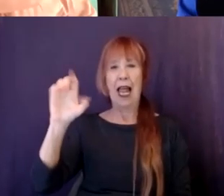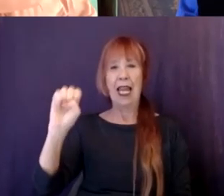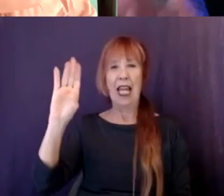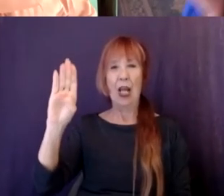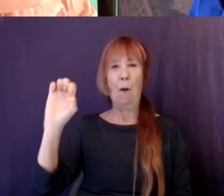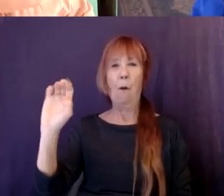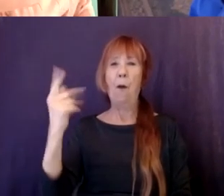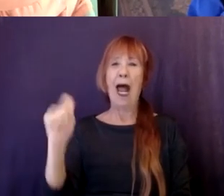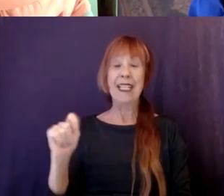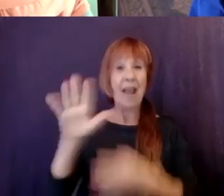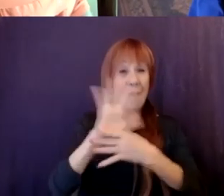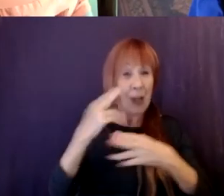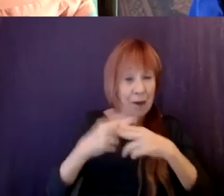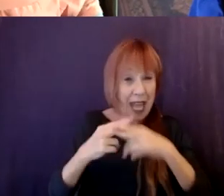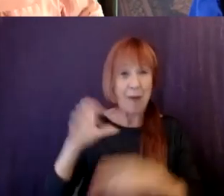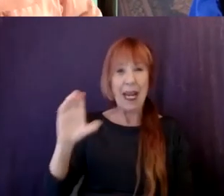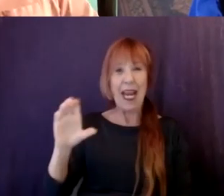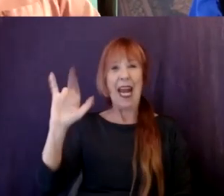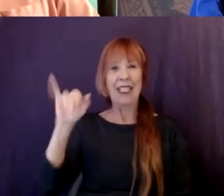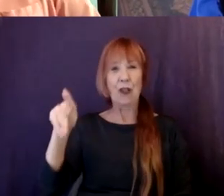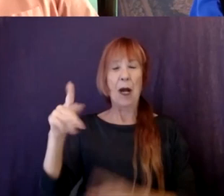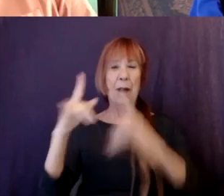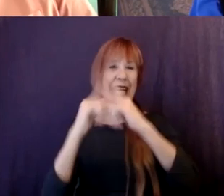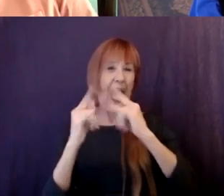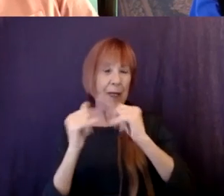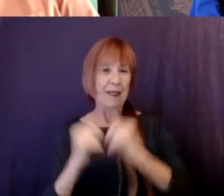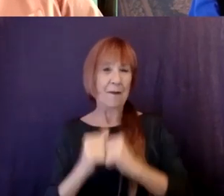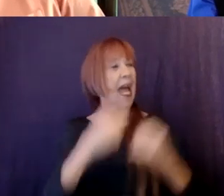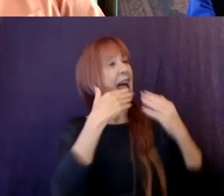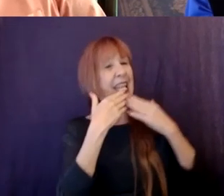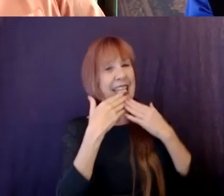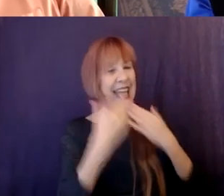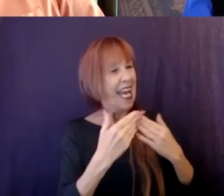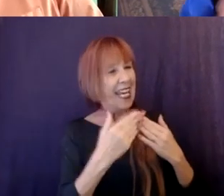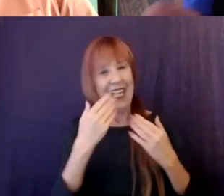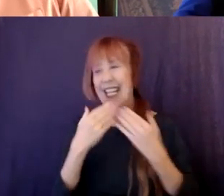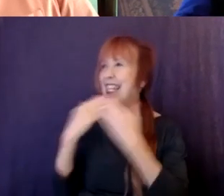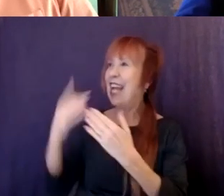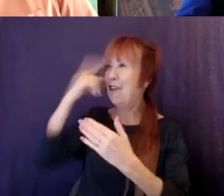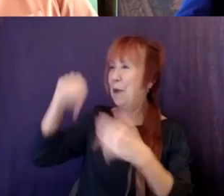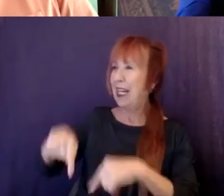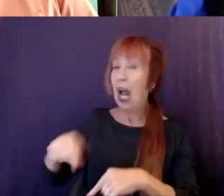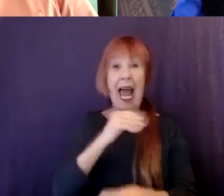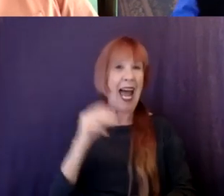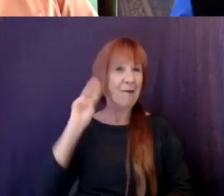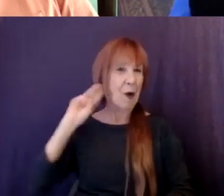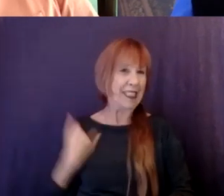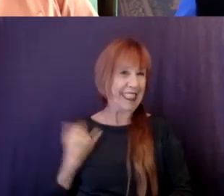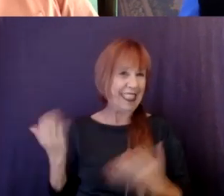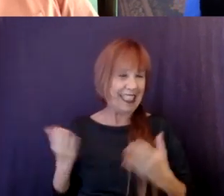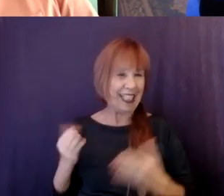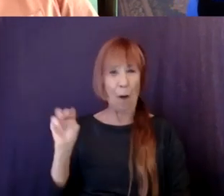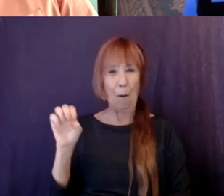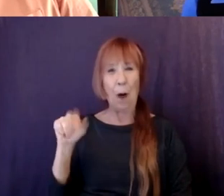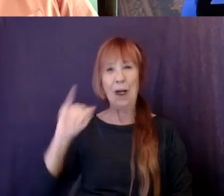Camp. Thank you for being here, Jim. And we have Mona here too.